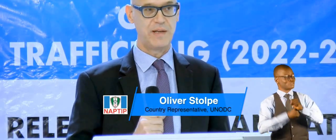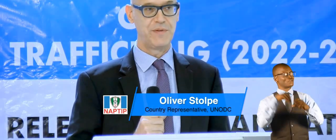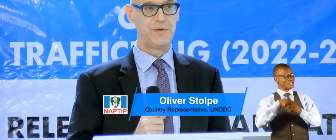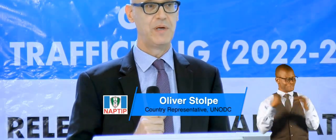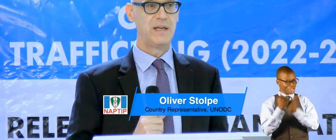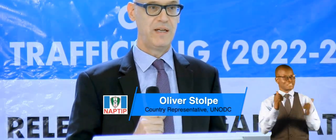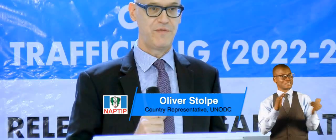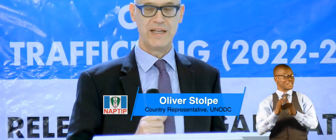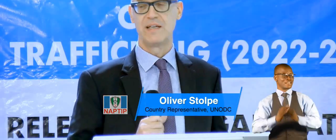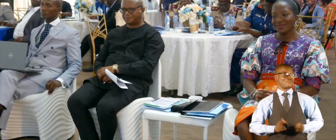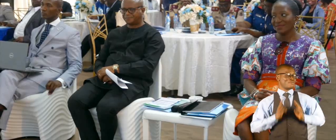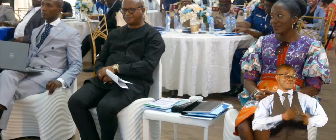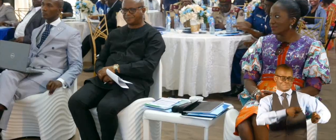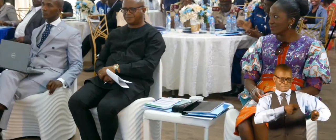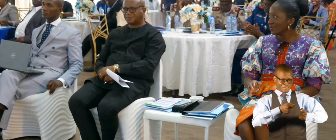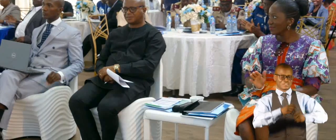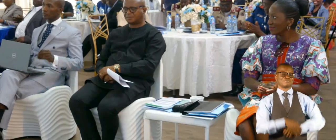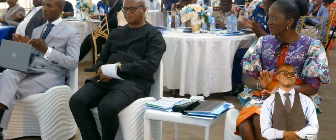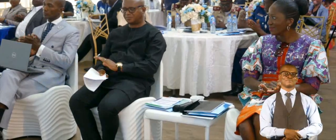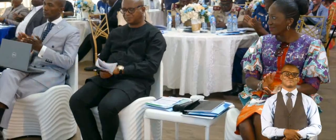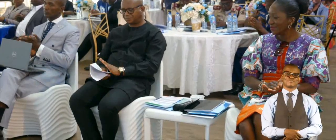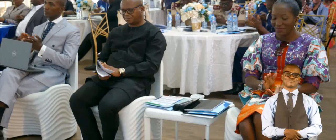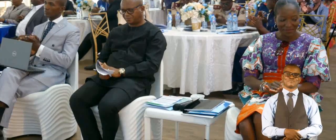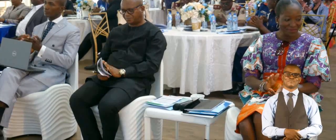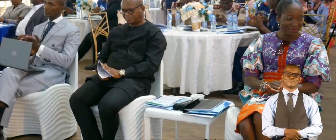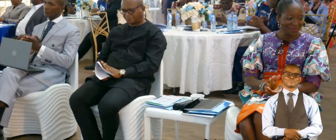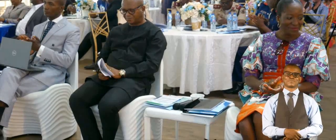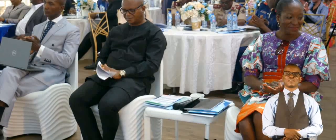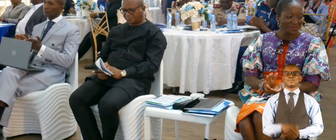to stand with you in the fight against human trafficking.